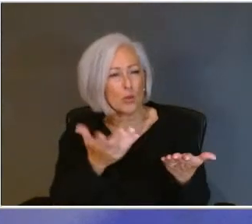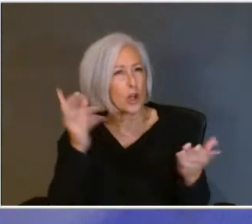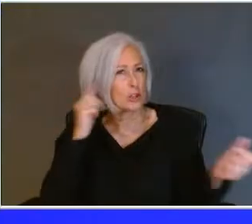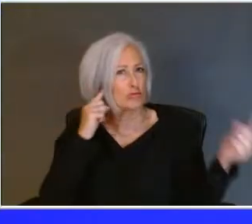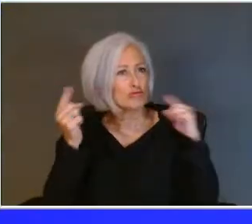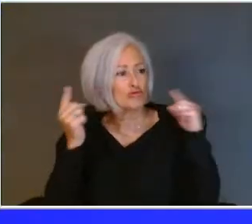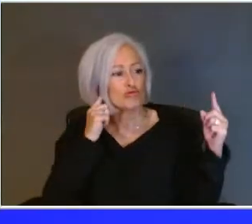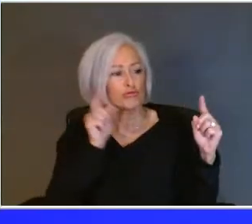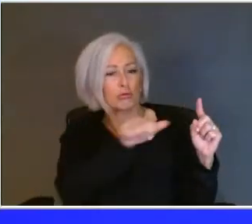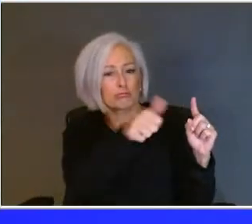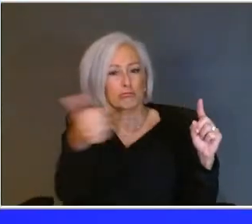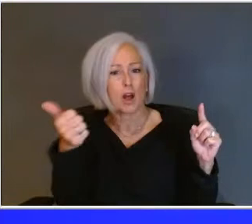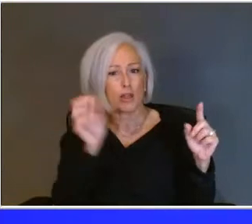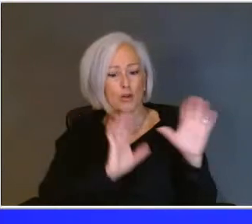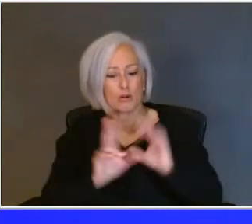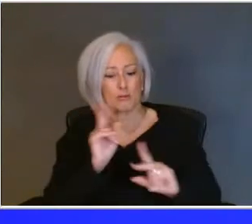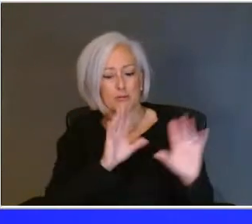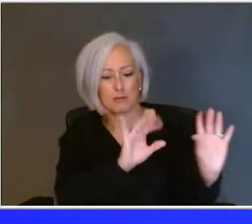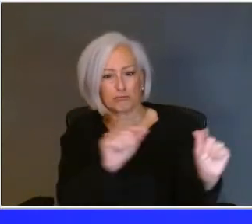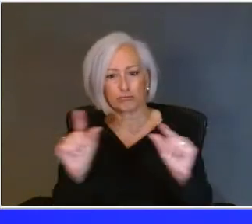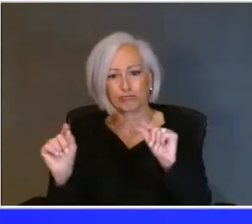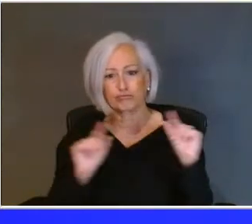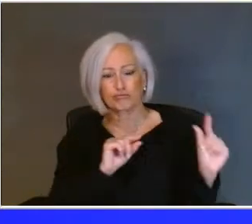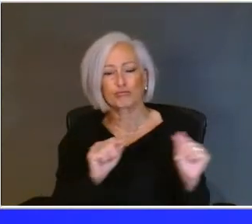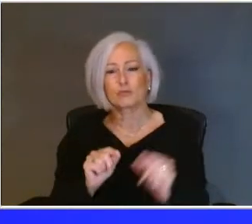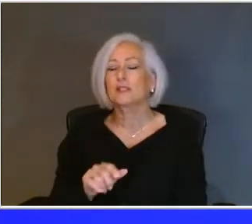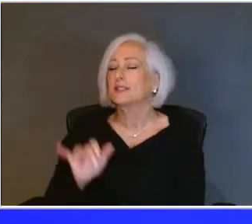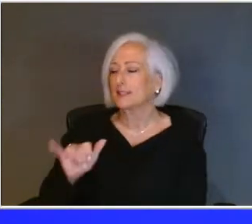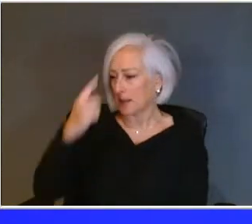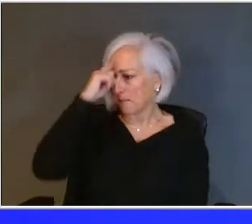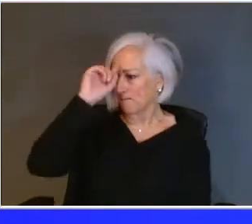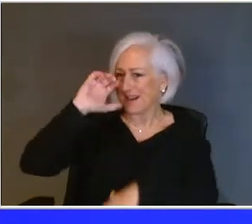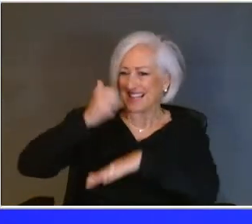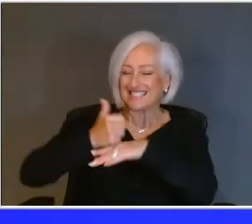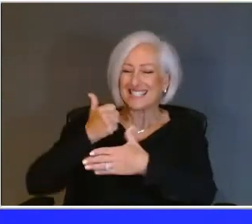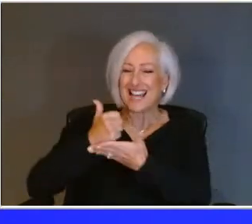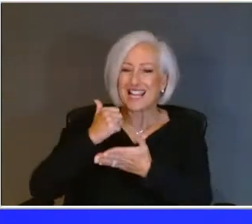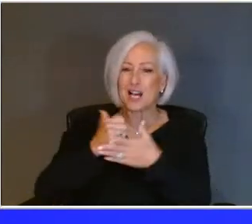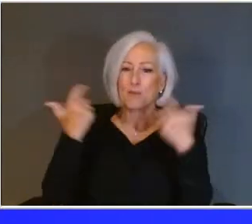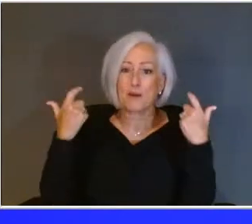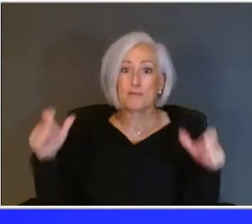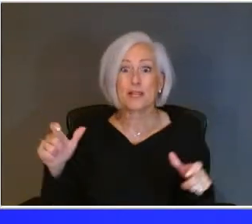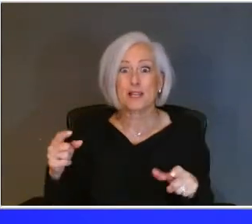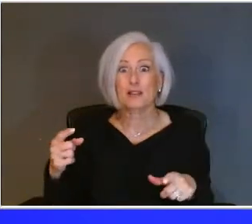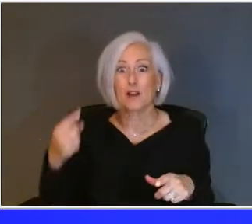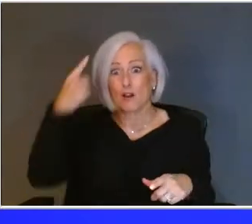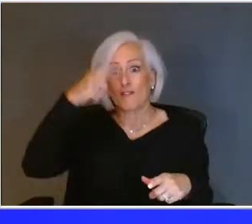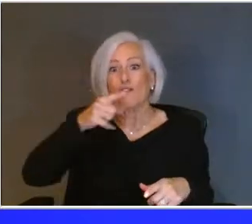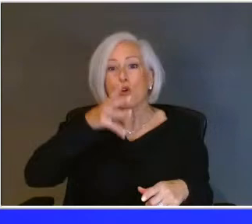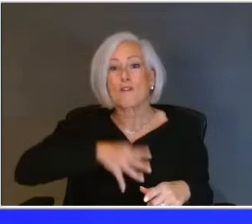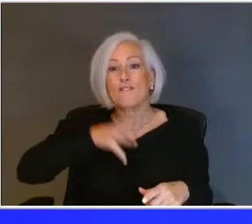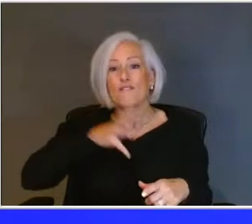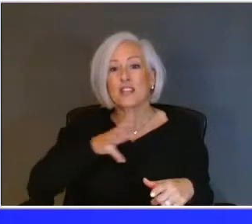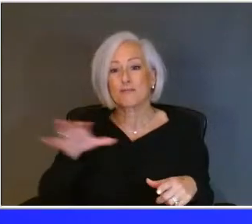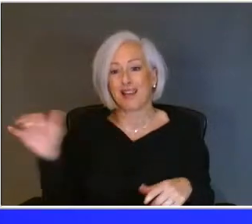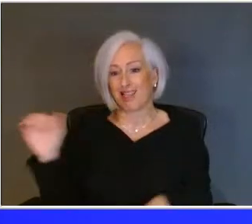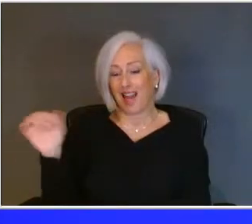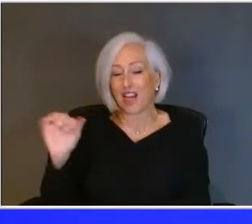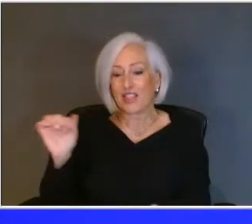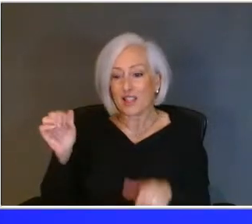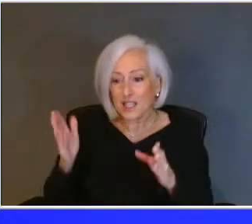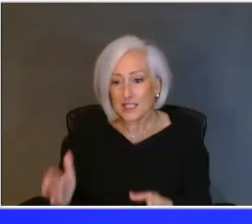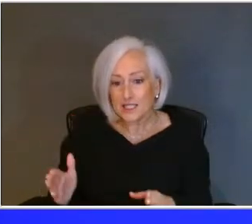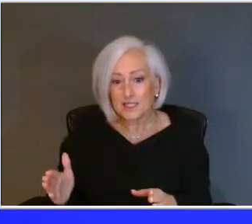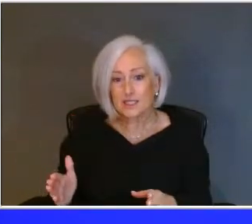I think the mindset help is a huge thing, especially as a female athlete. Like you talked about, confidence is like everything,